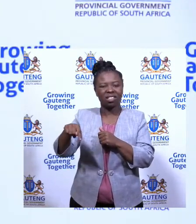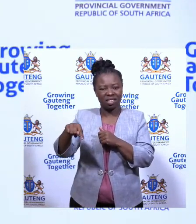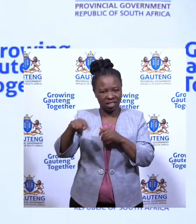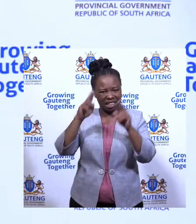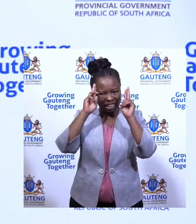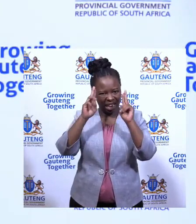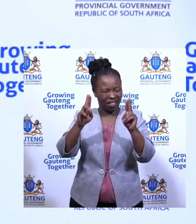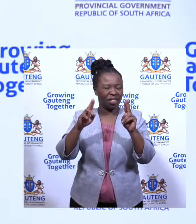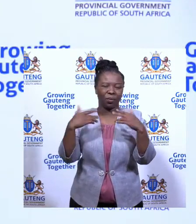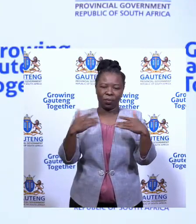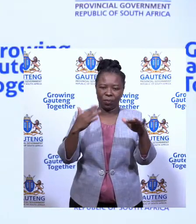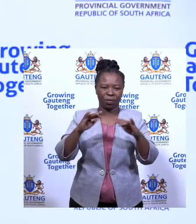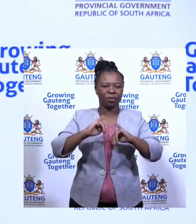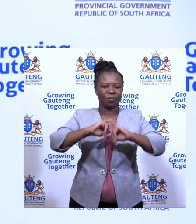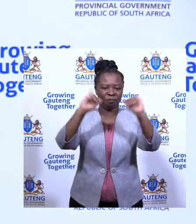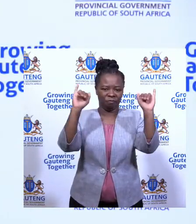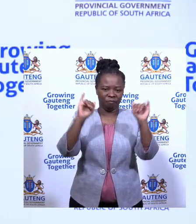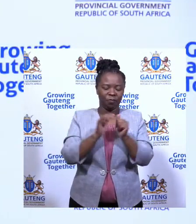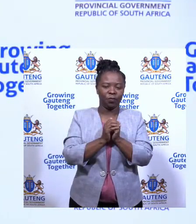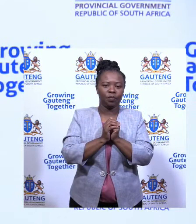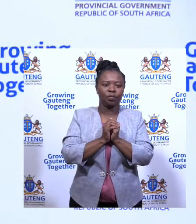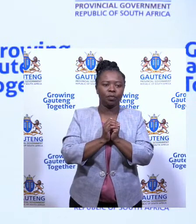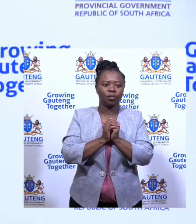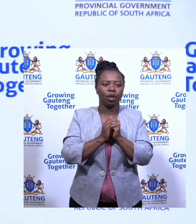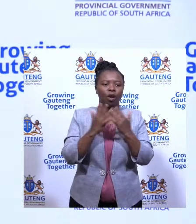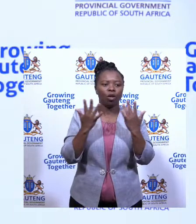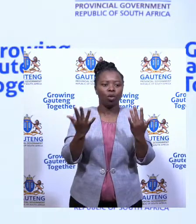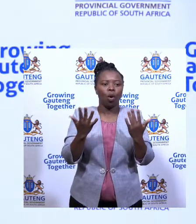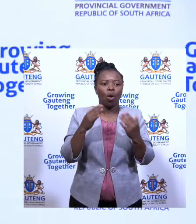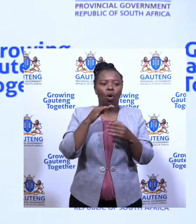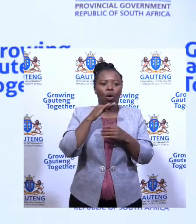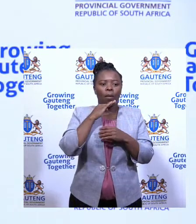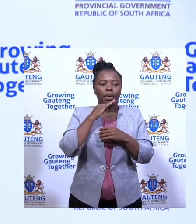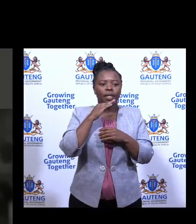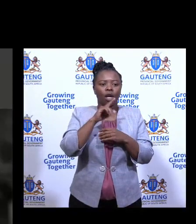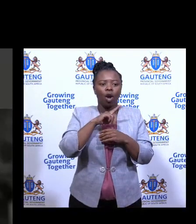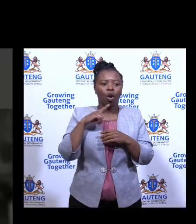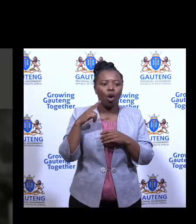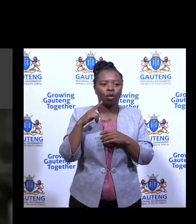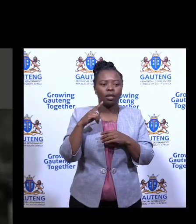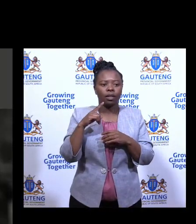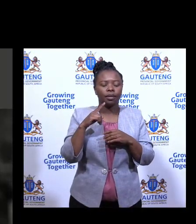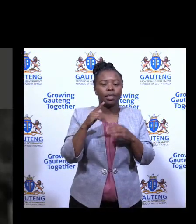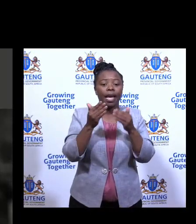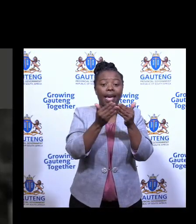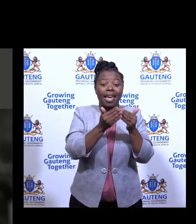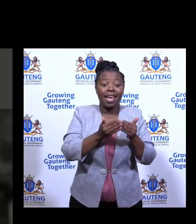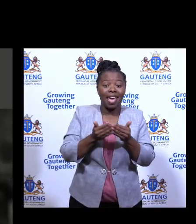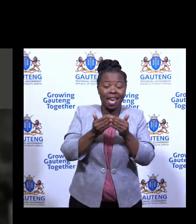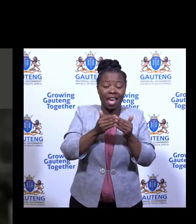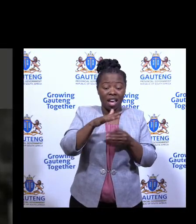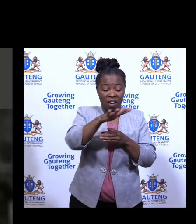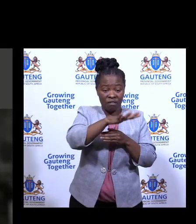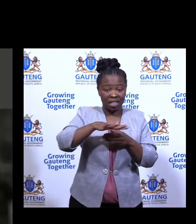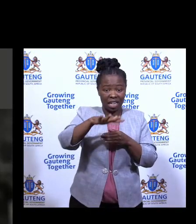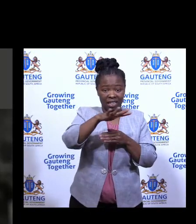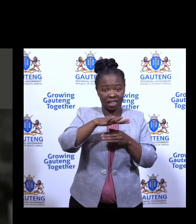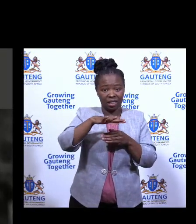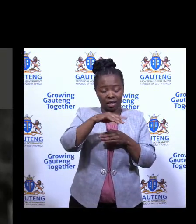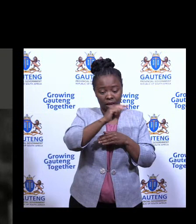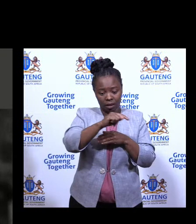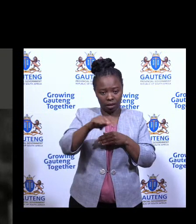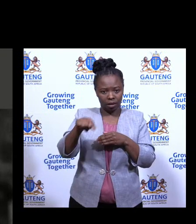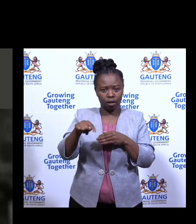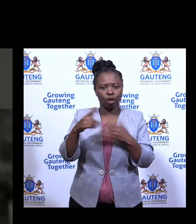high. Okay, so that's looking at cases in long-term care facilities. The issue I want